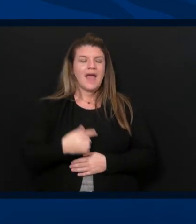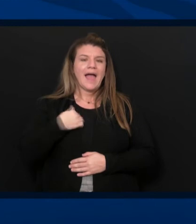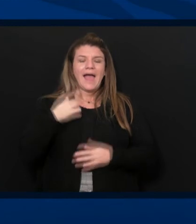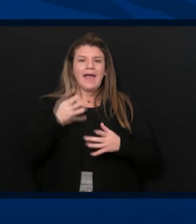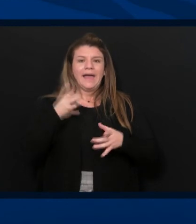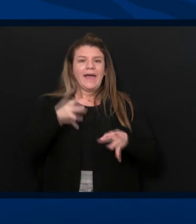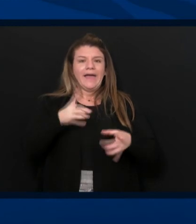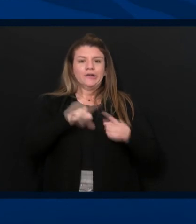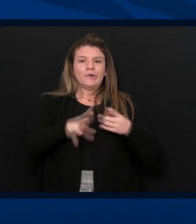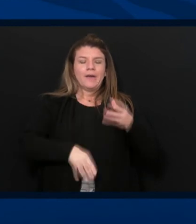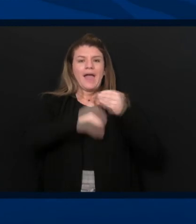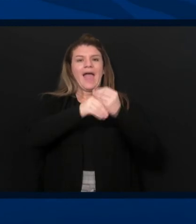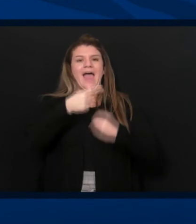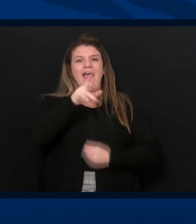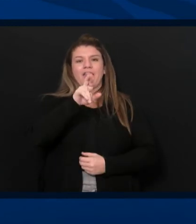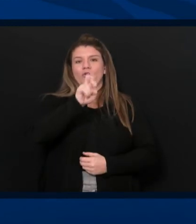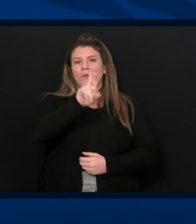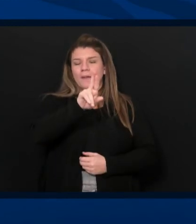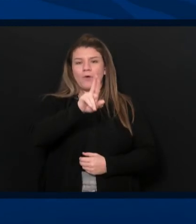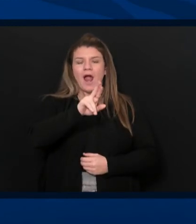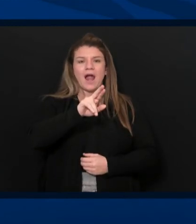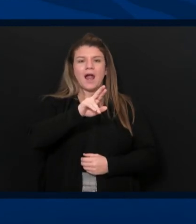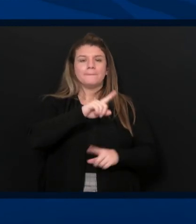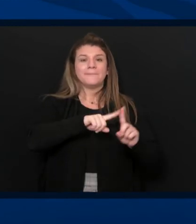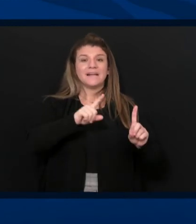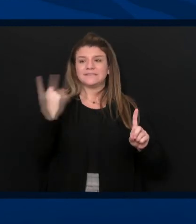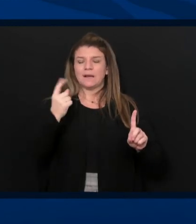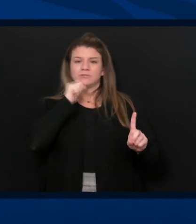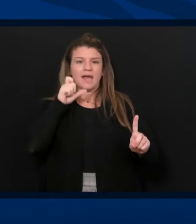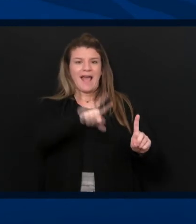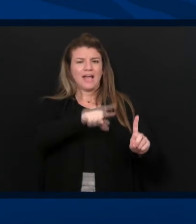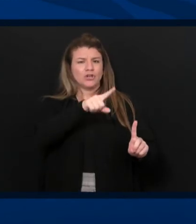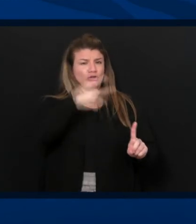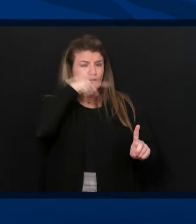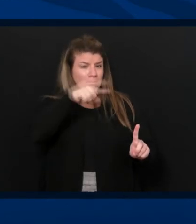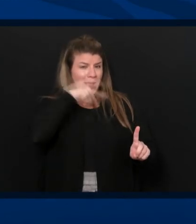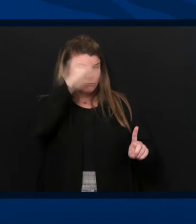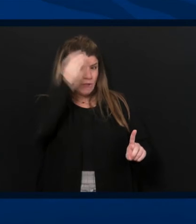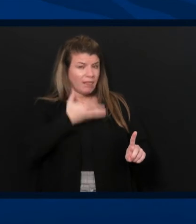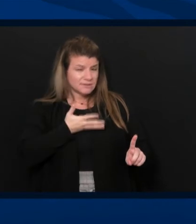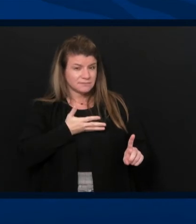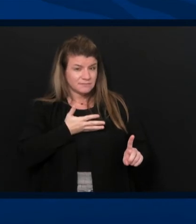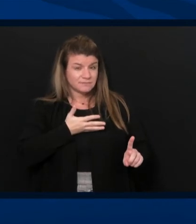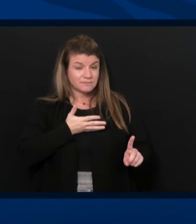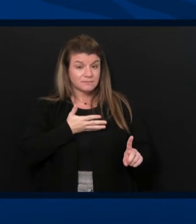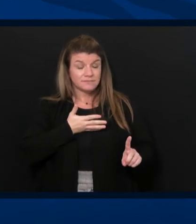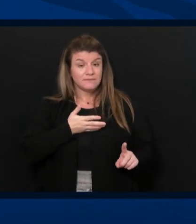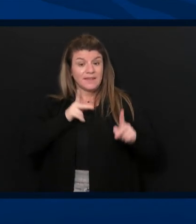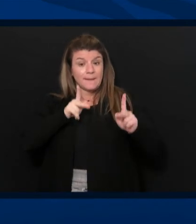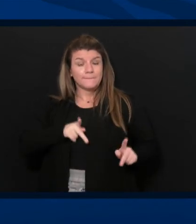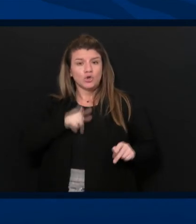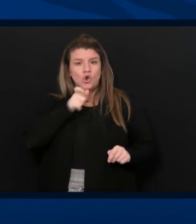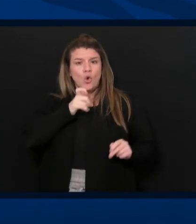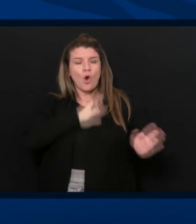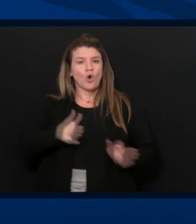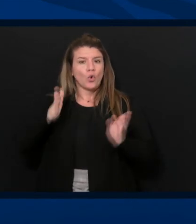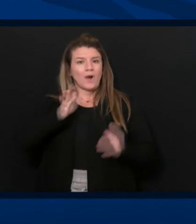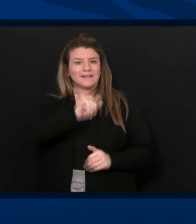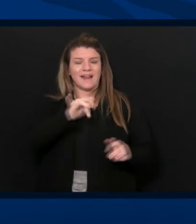but there's another question that I had that no one's really got to yet. Governor, would you mind to tell us the person that organized that